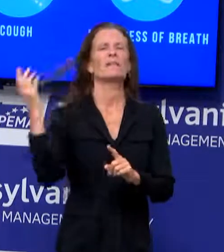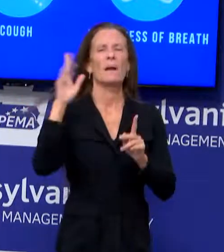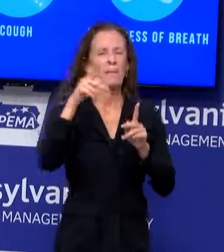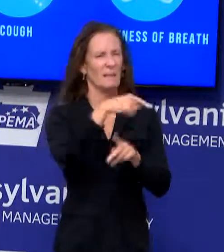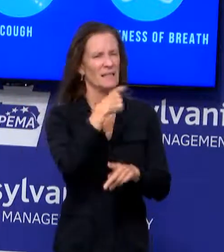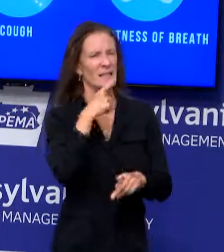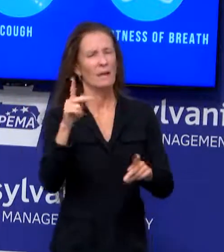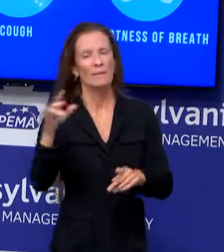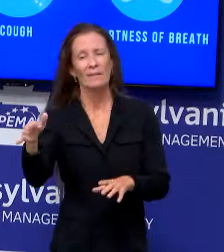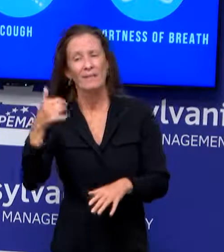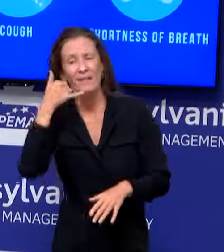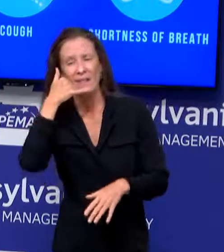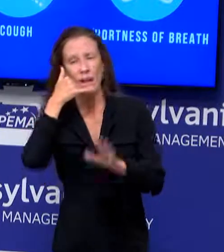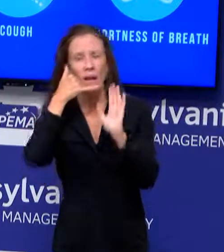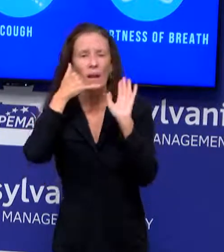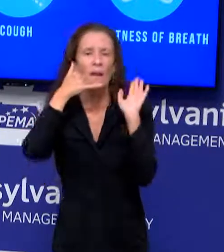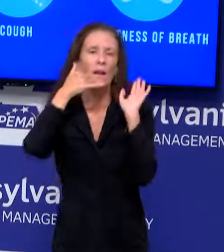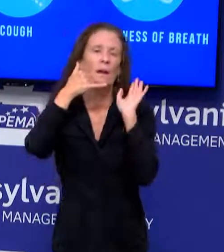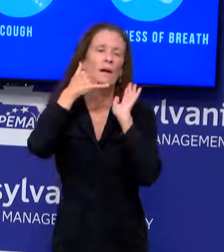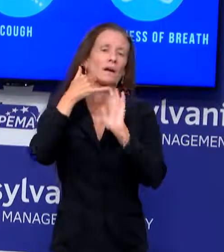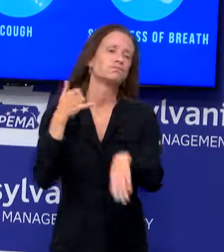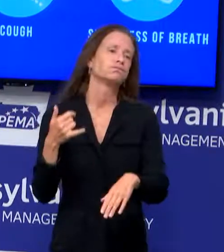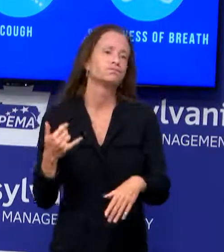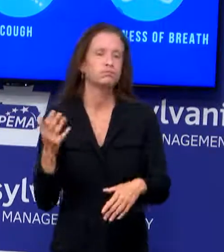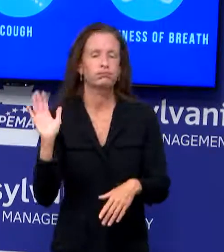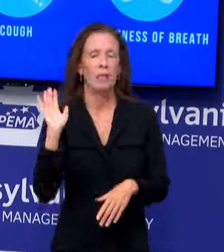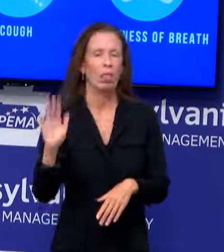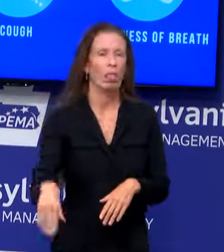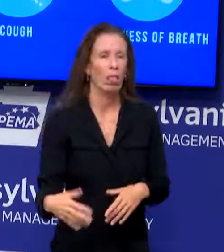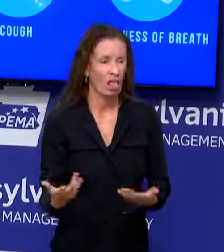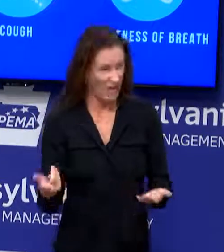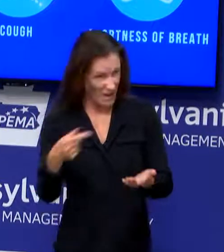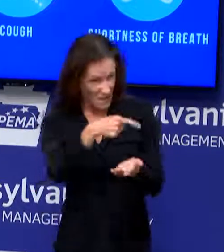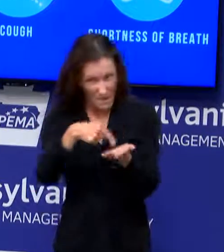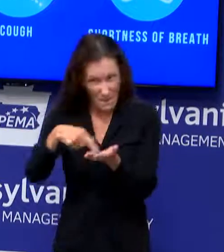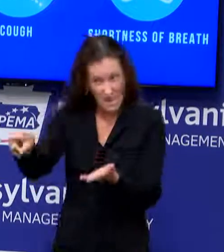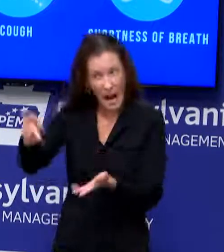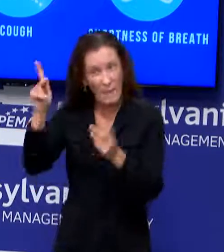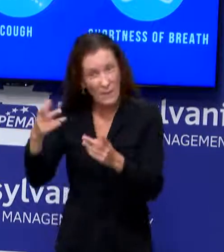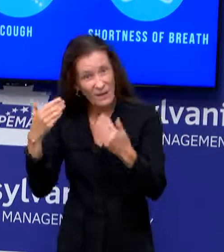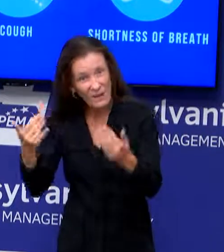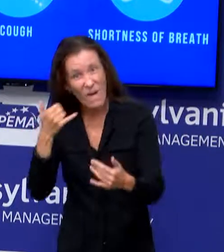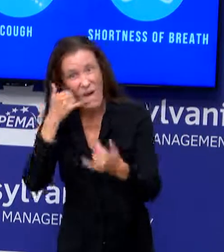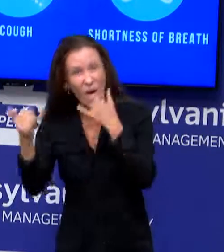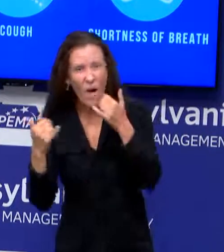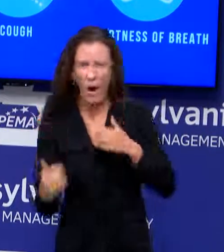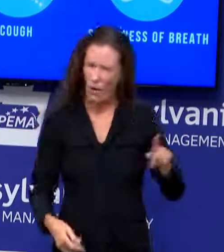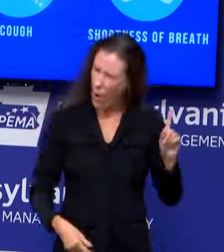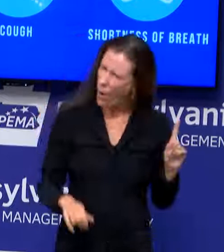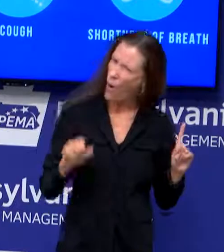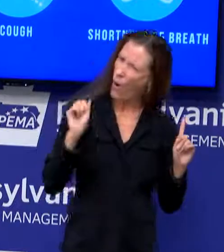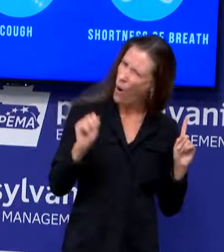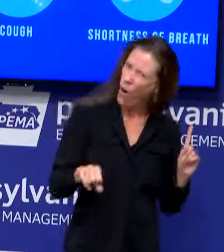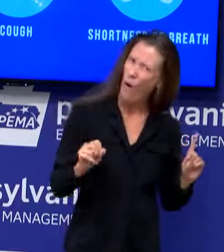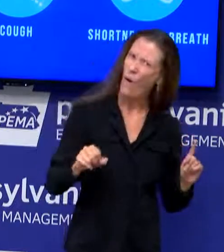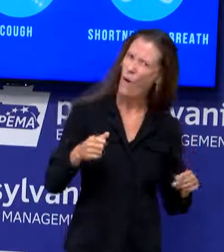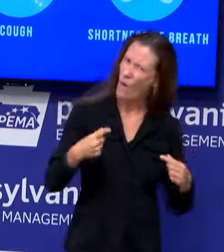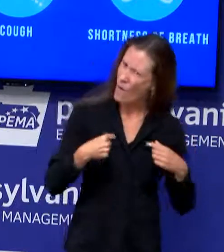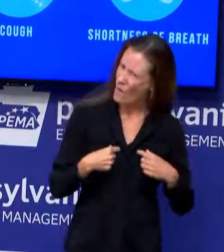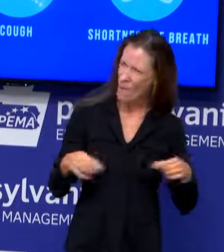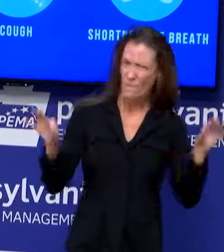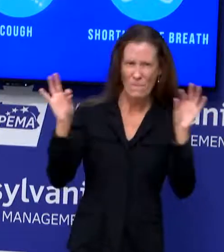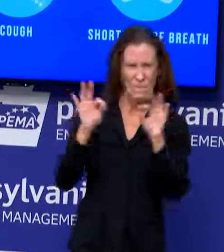the investment? Yes. So, but we want to make sure that people do answer the phone and respond to